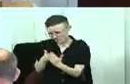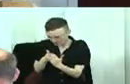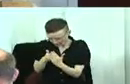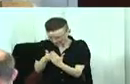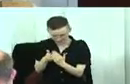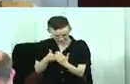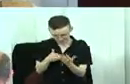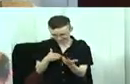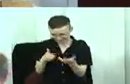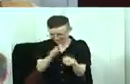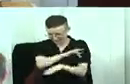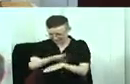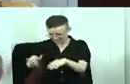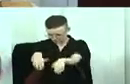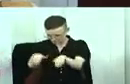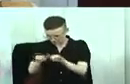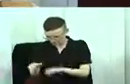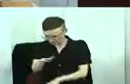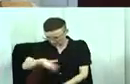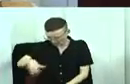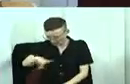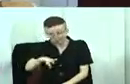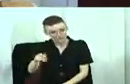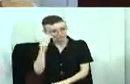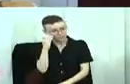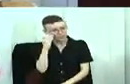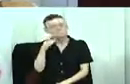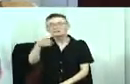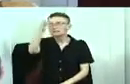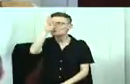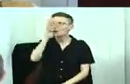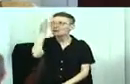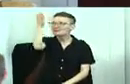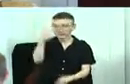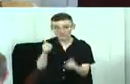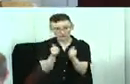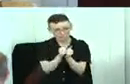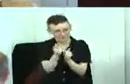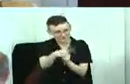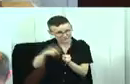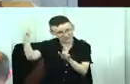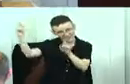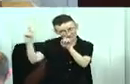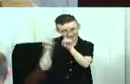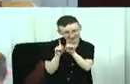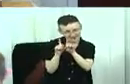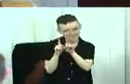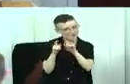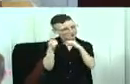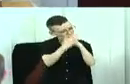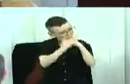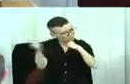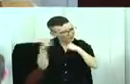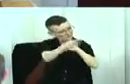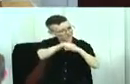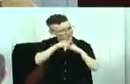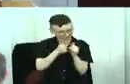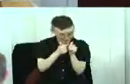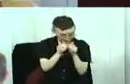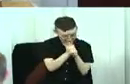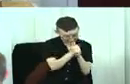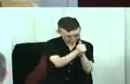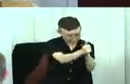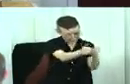tomb, may you know that God is there with you. That God is there calling you out, leading you into a life made